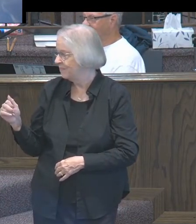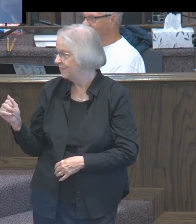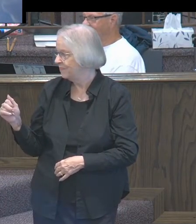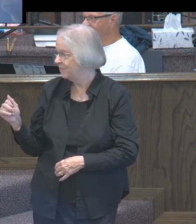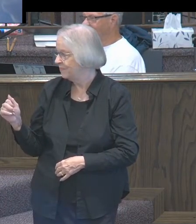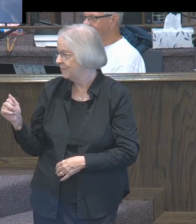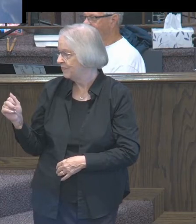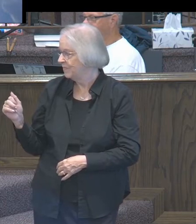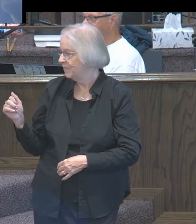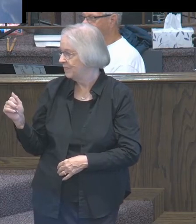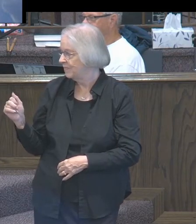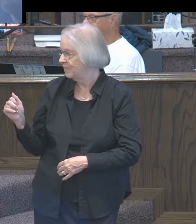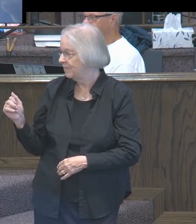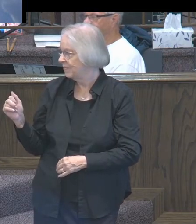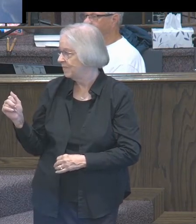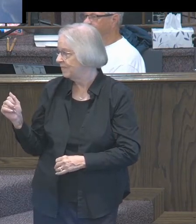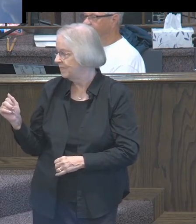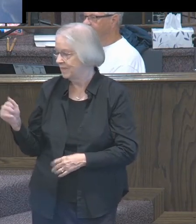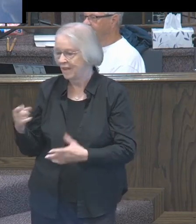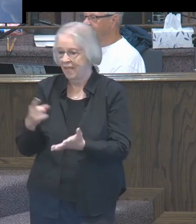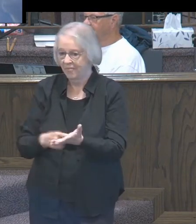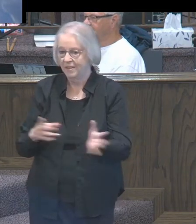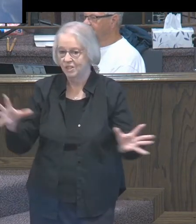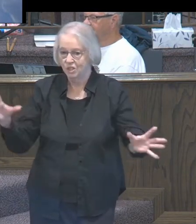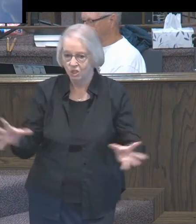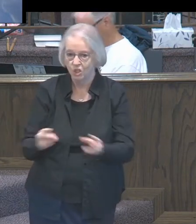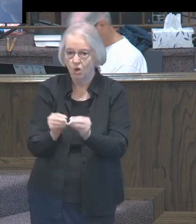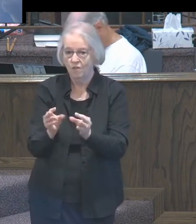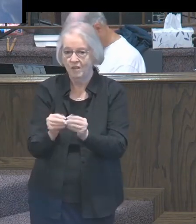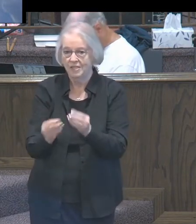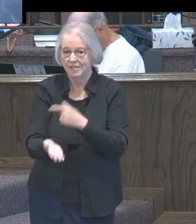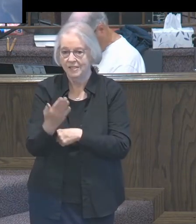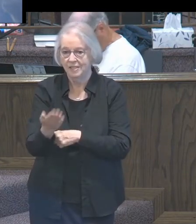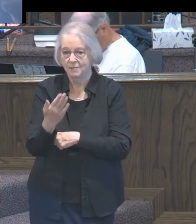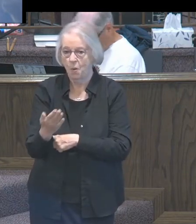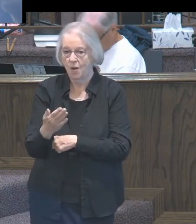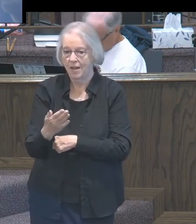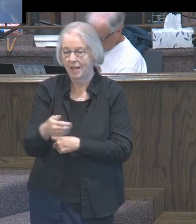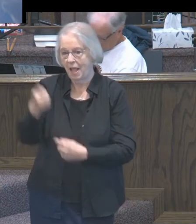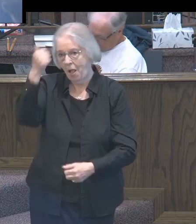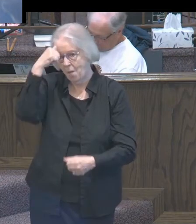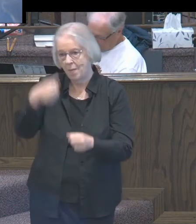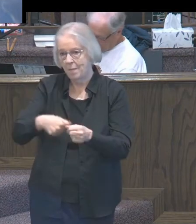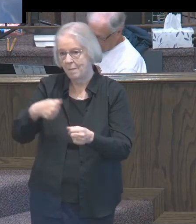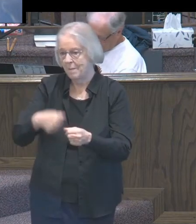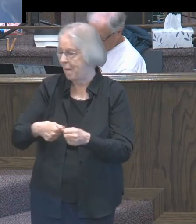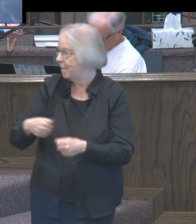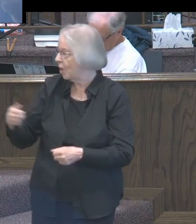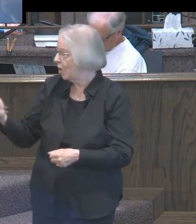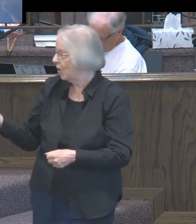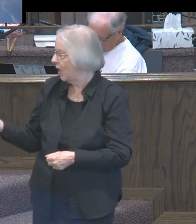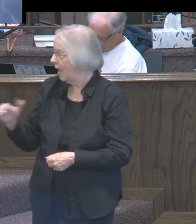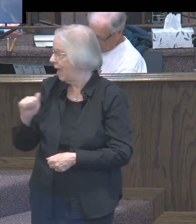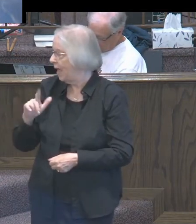servants. Here at Bethel, servants here at Bethel. And I'm reminded, as I was thinking about this,